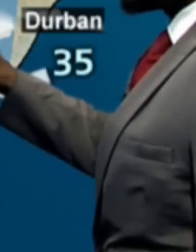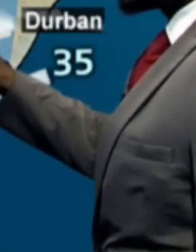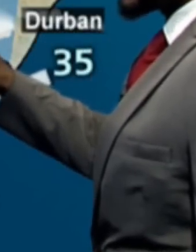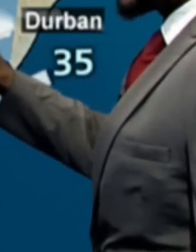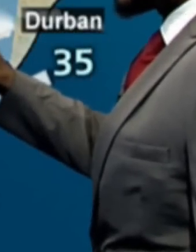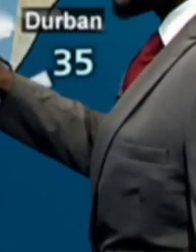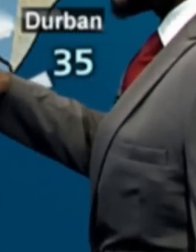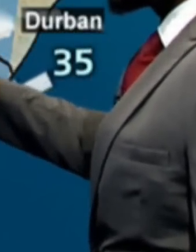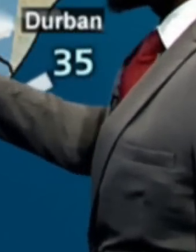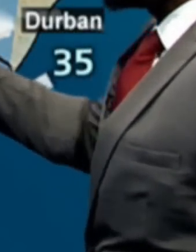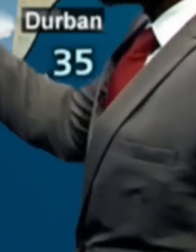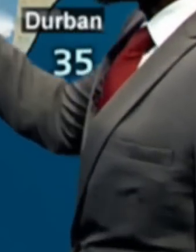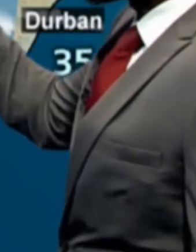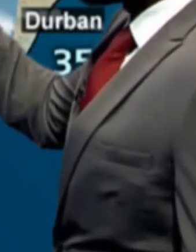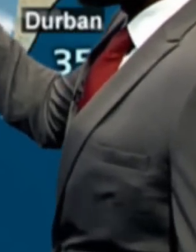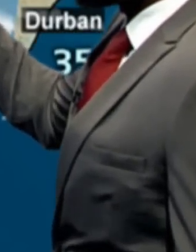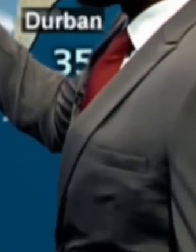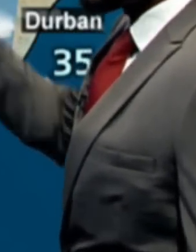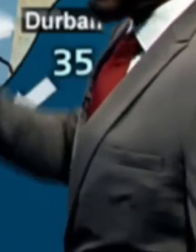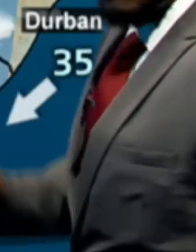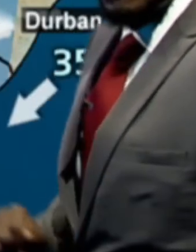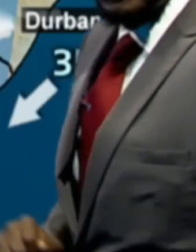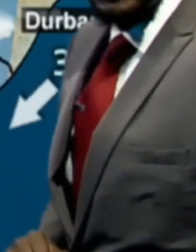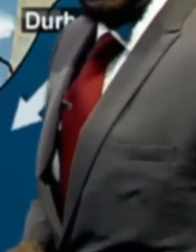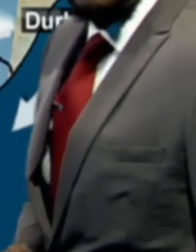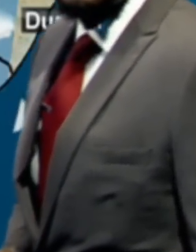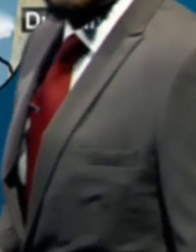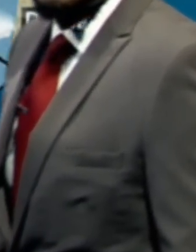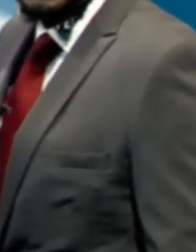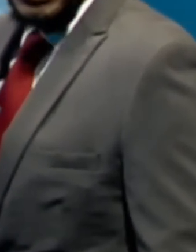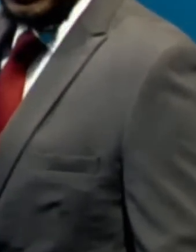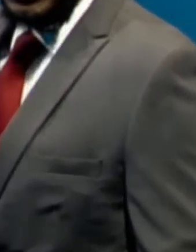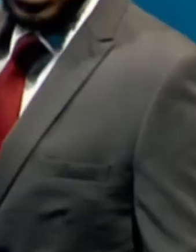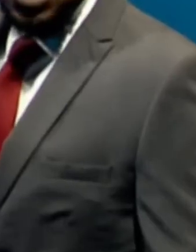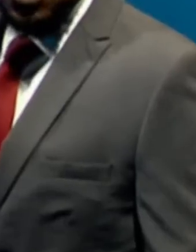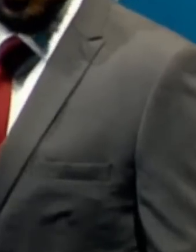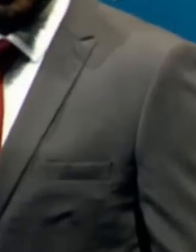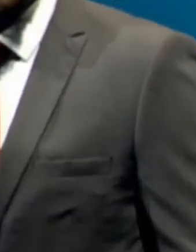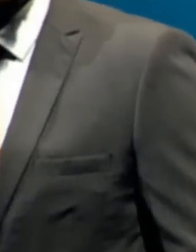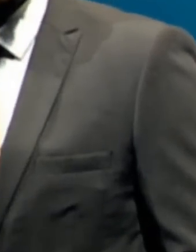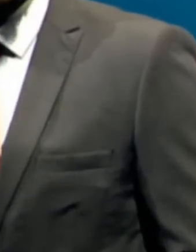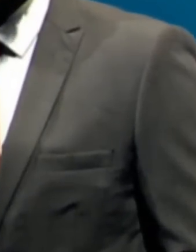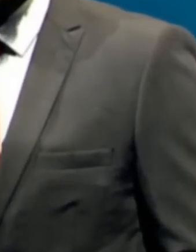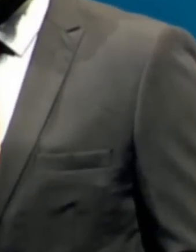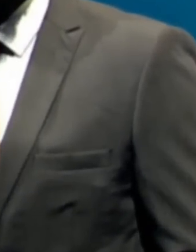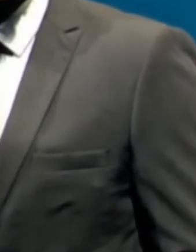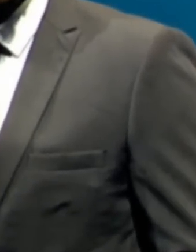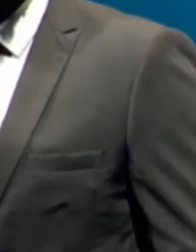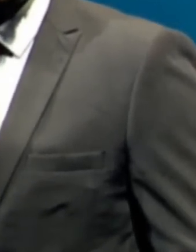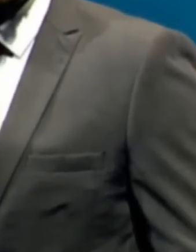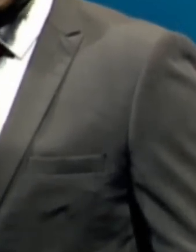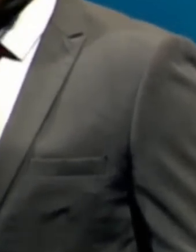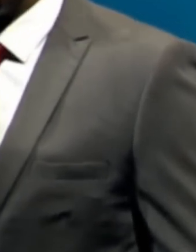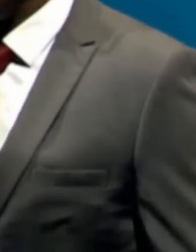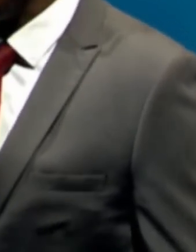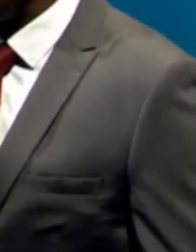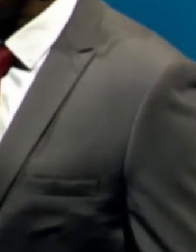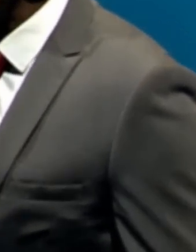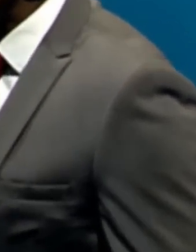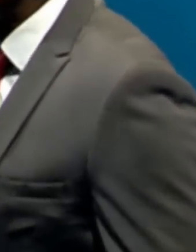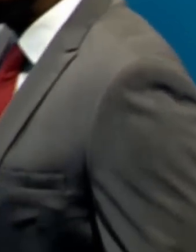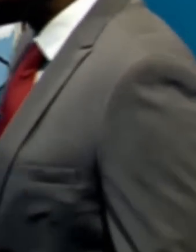tla fitla hona ka hare hona ya Lesotho sentse ke salvala ka Pretoria Mamelodi le fitla hona ka hare o Polokwane o hlokomere fela tlema fatsane a tšheleng